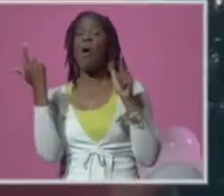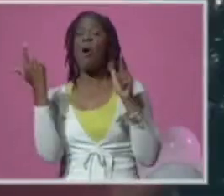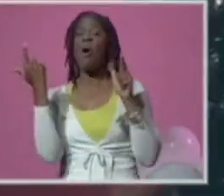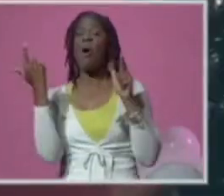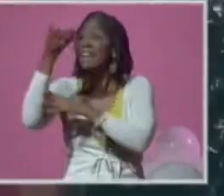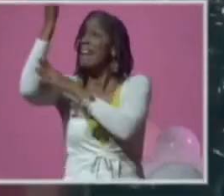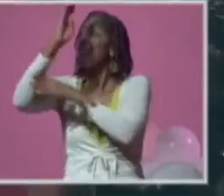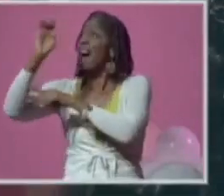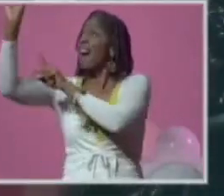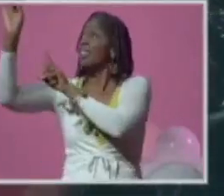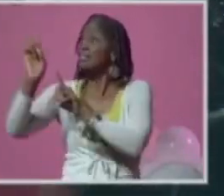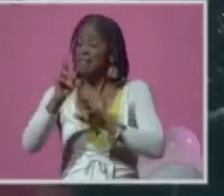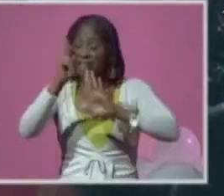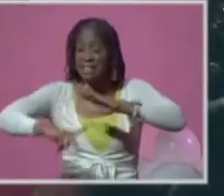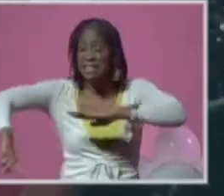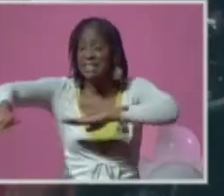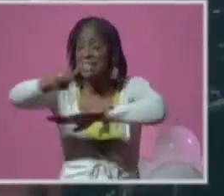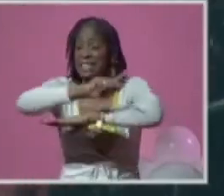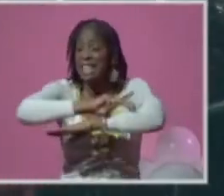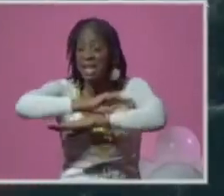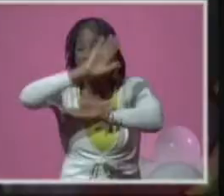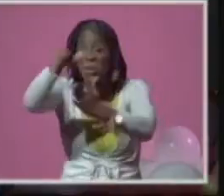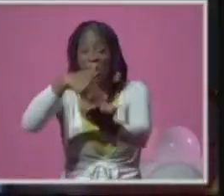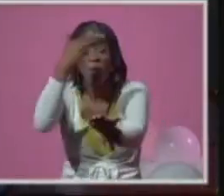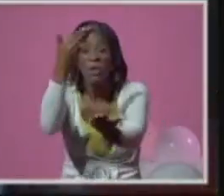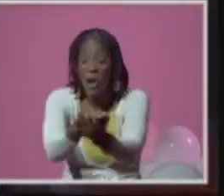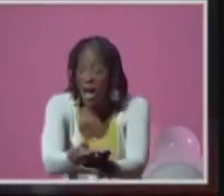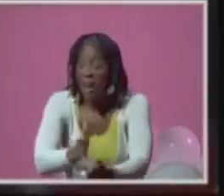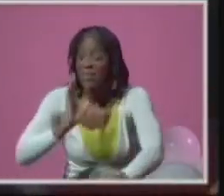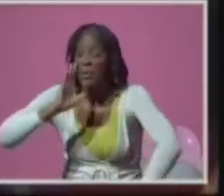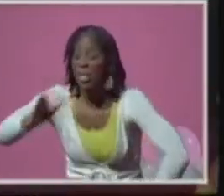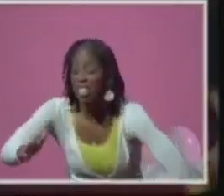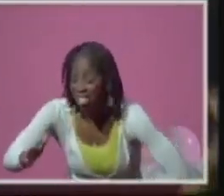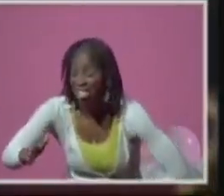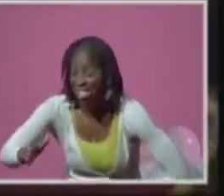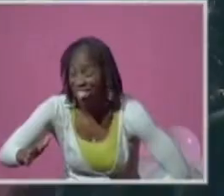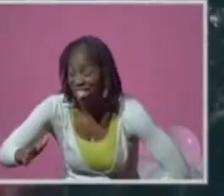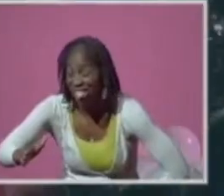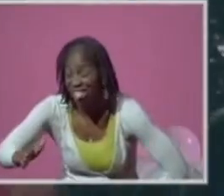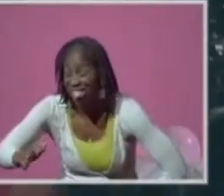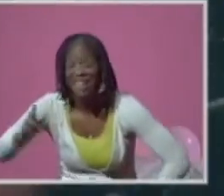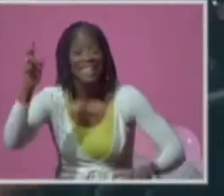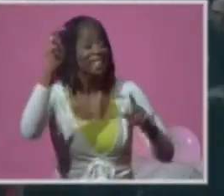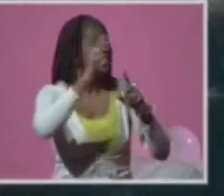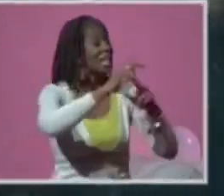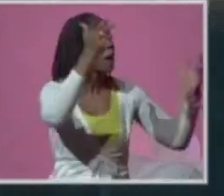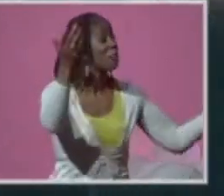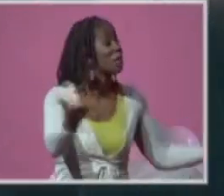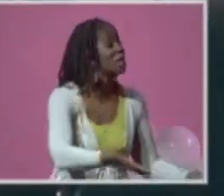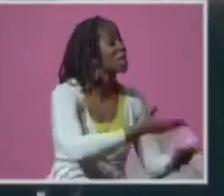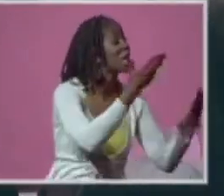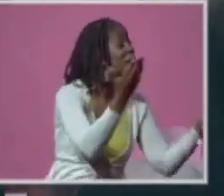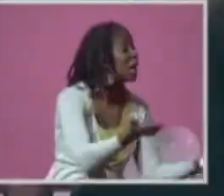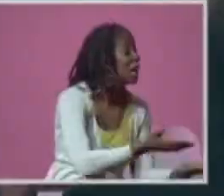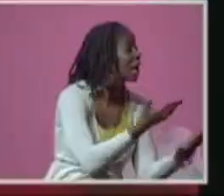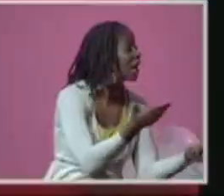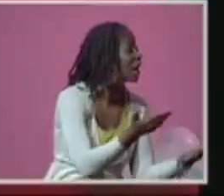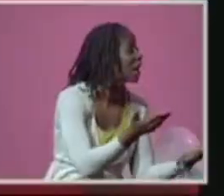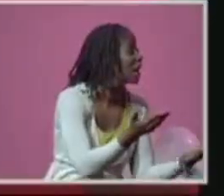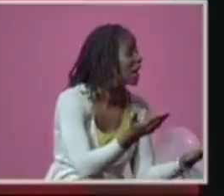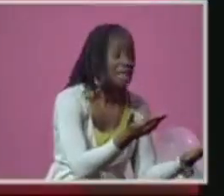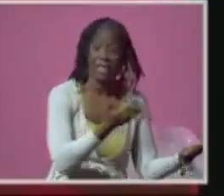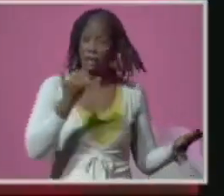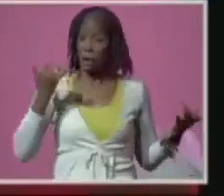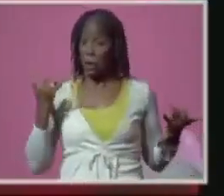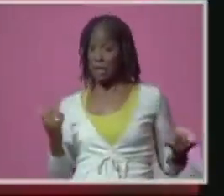King of glory shall come in. The champ is here.